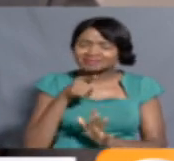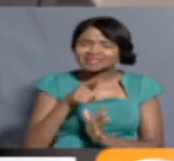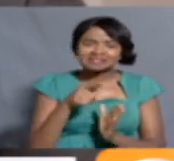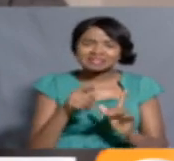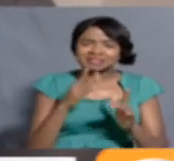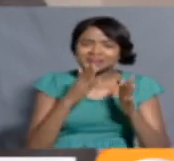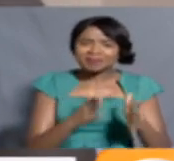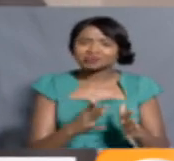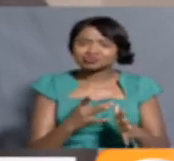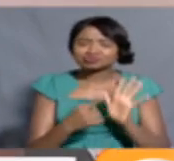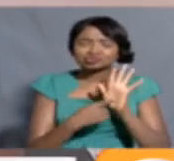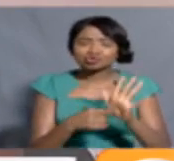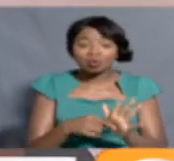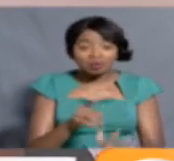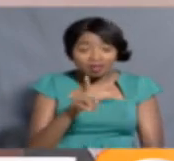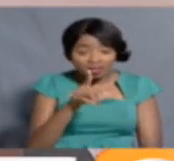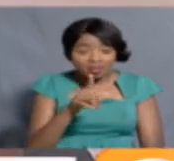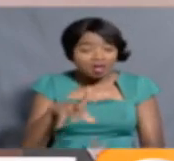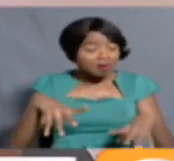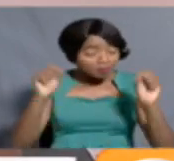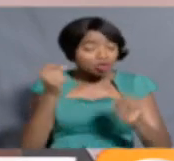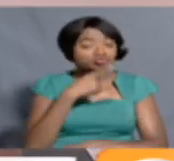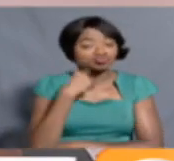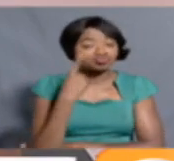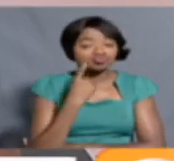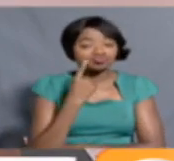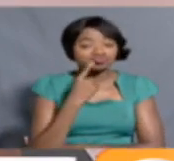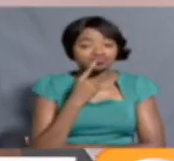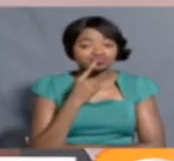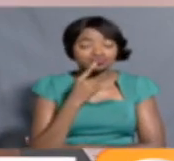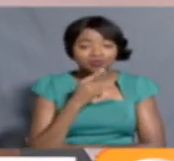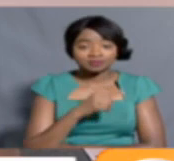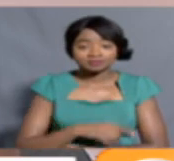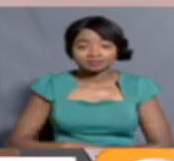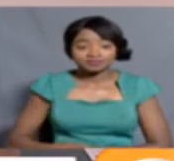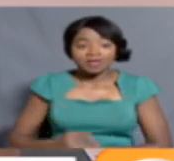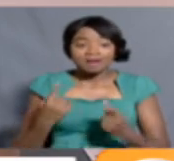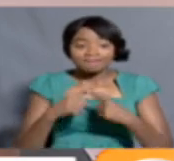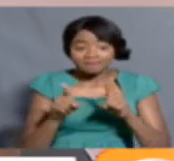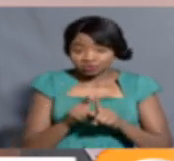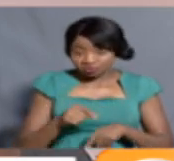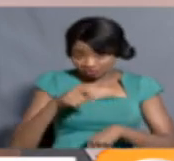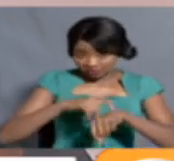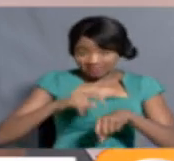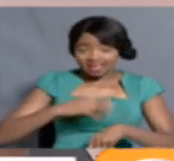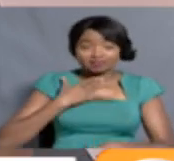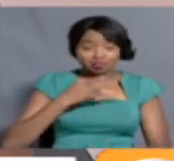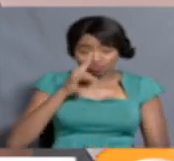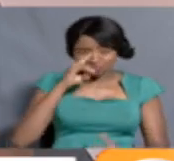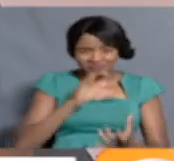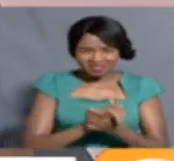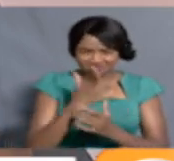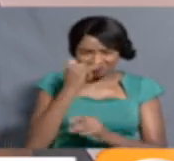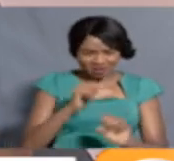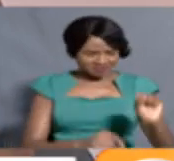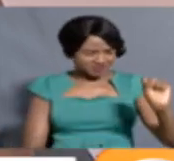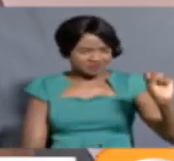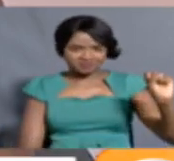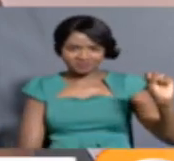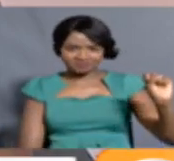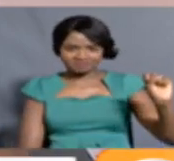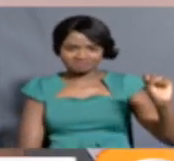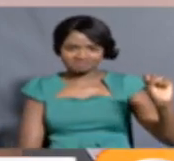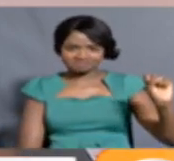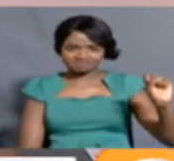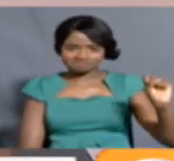is in charge? But then also, if Charles Owino's statement is to be believed, so why these five?